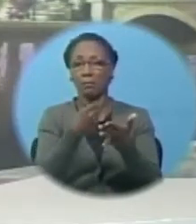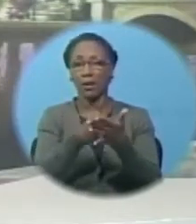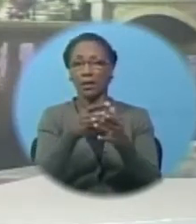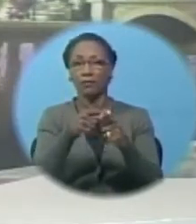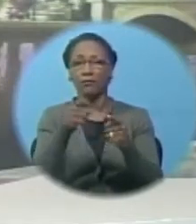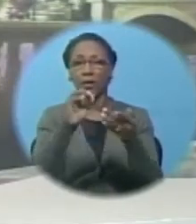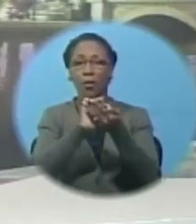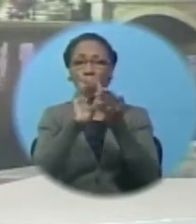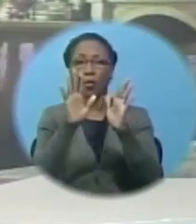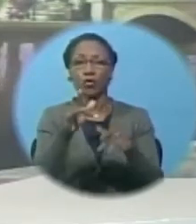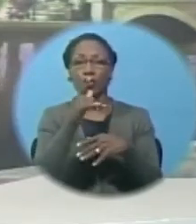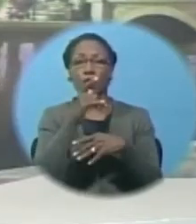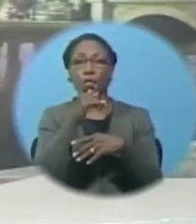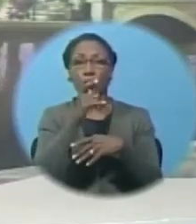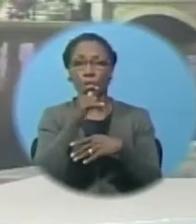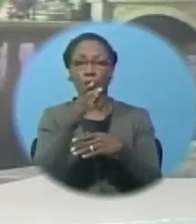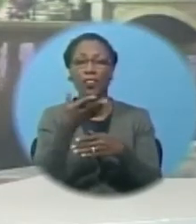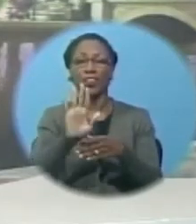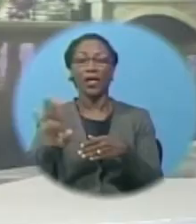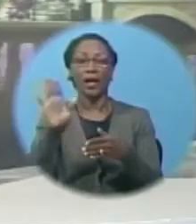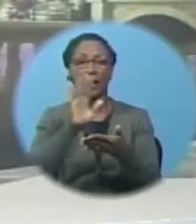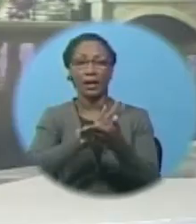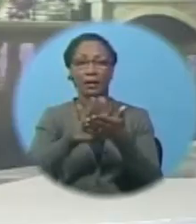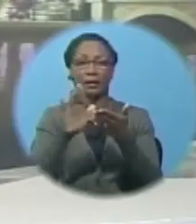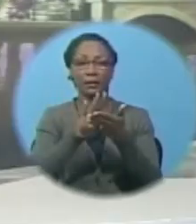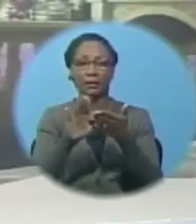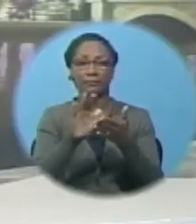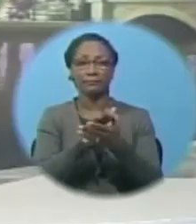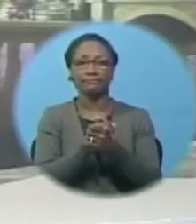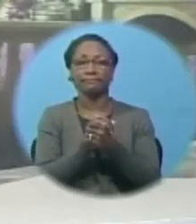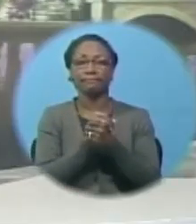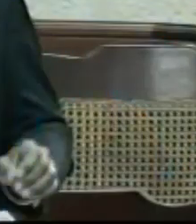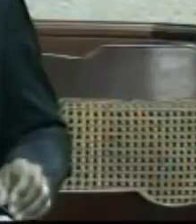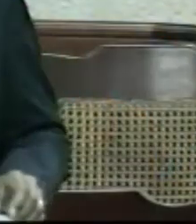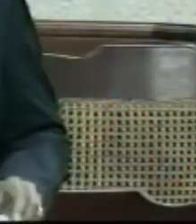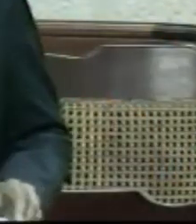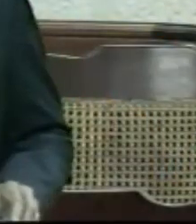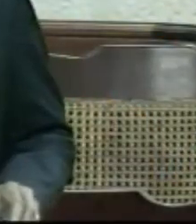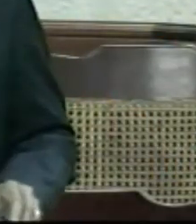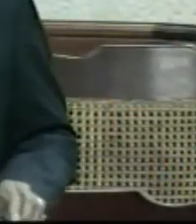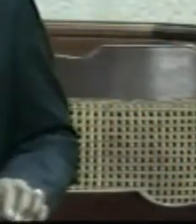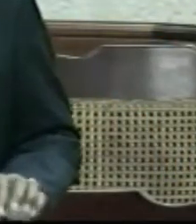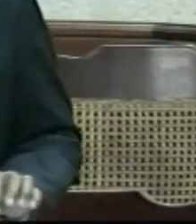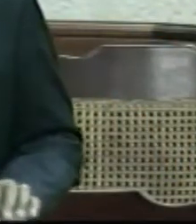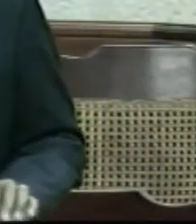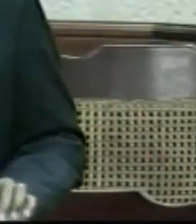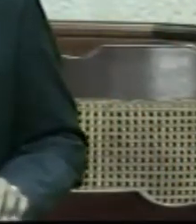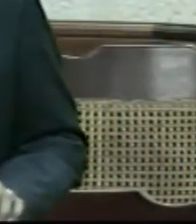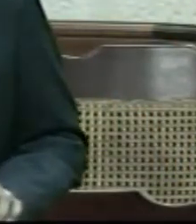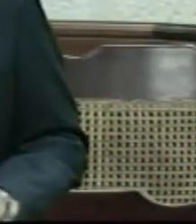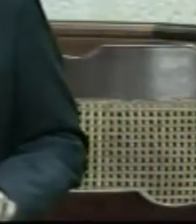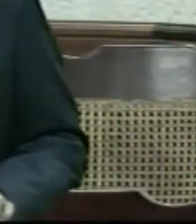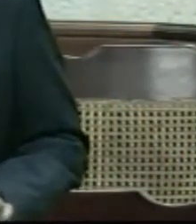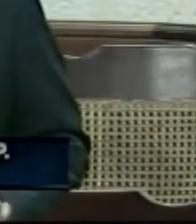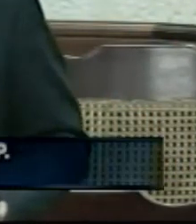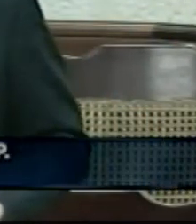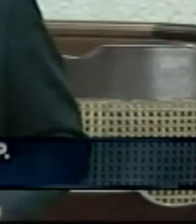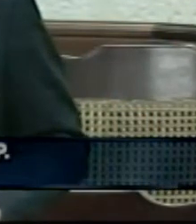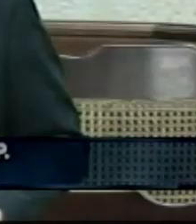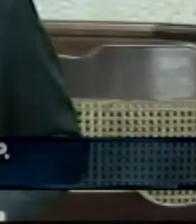were cleaned in past debushing programs. In terms of costs, a total of some